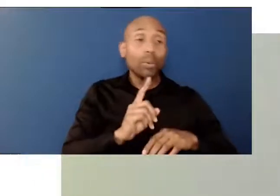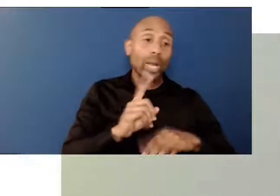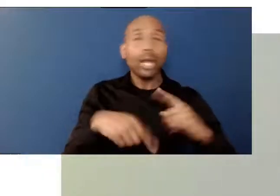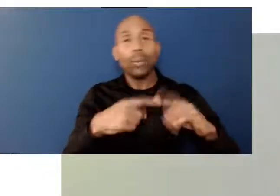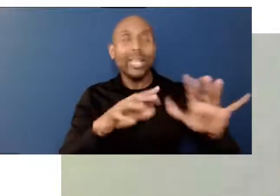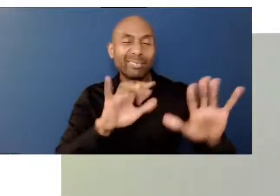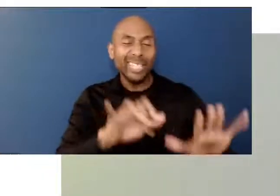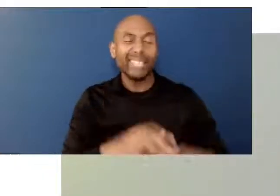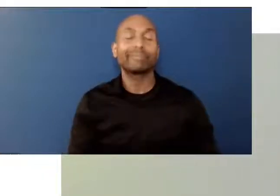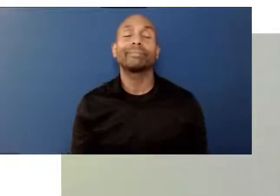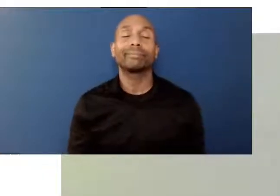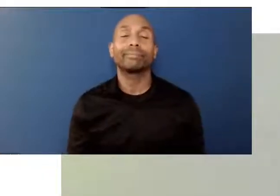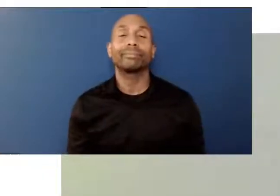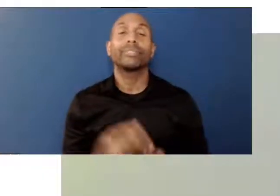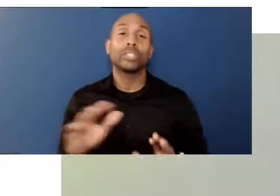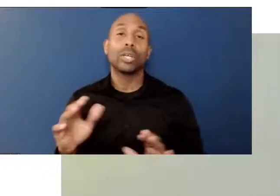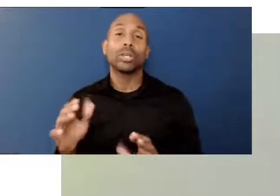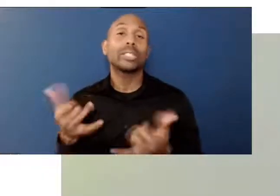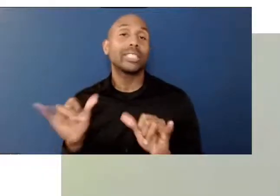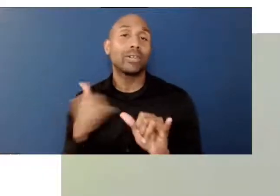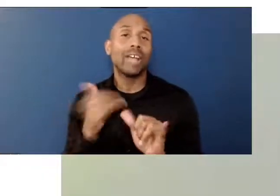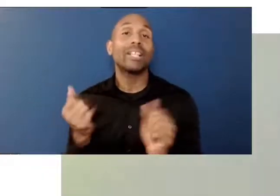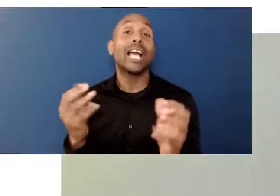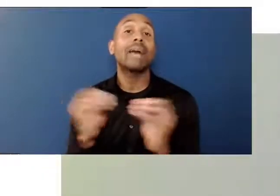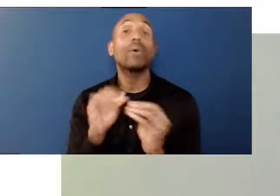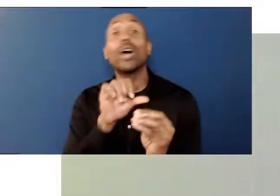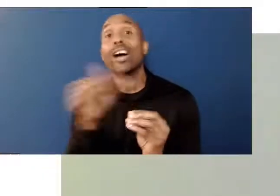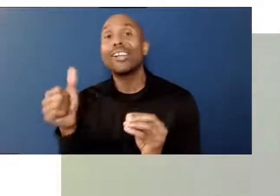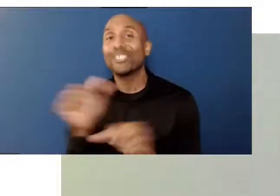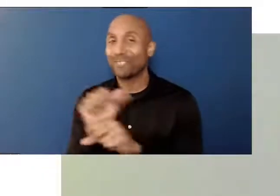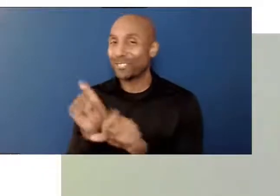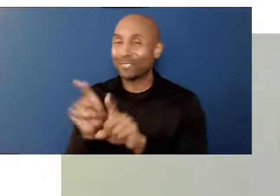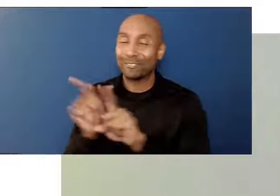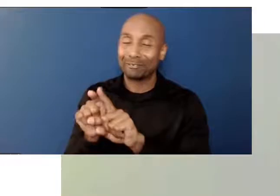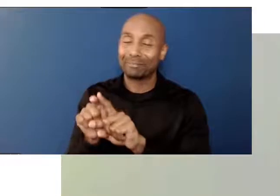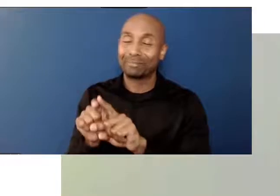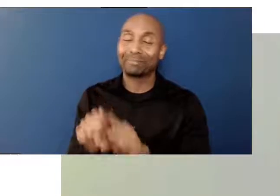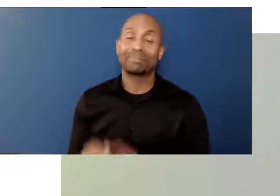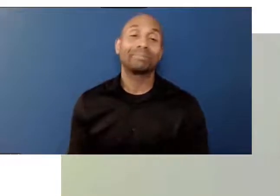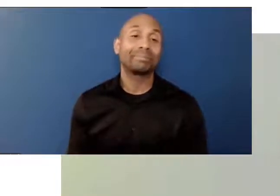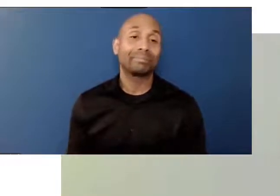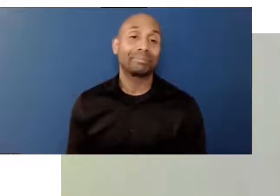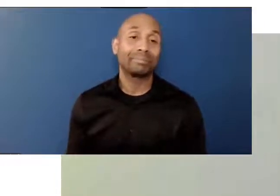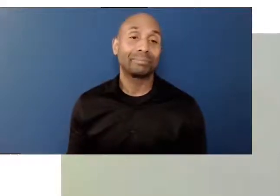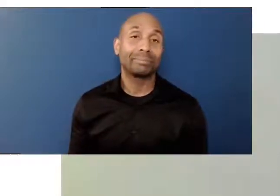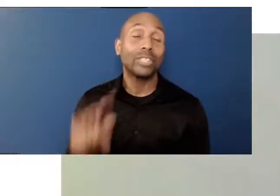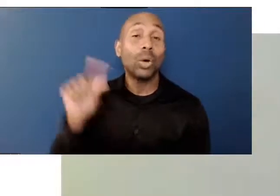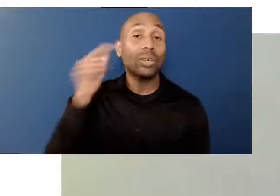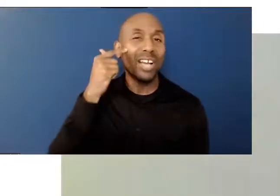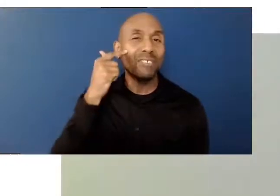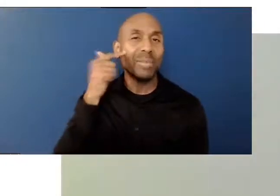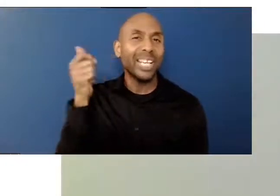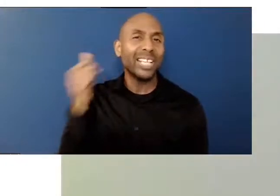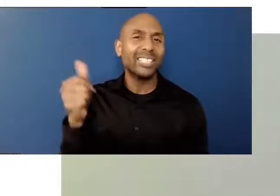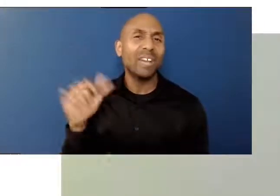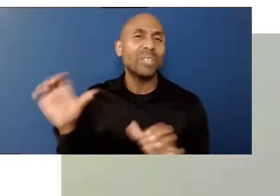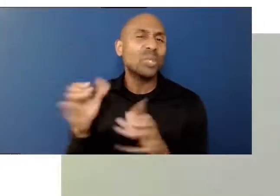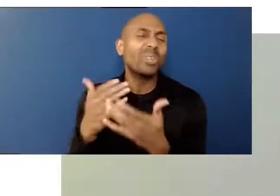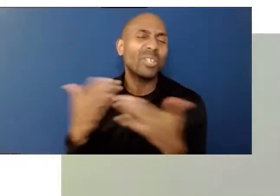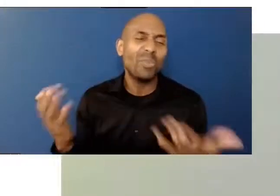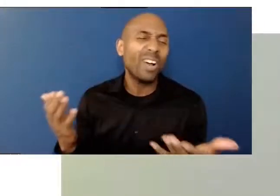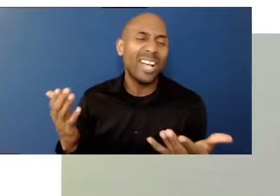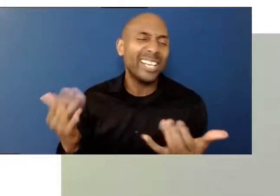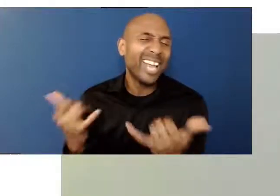underway on accessibility throughout government. So I'd like to share just a little bit about what government's doing to make our programs and services more accessible for